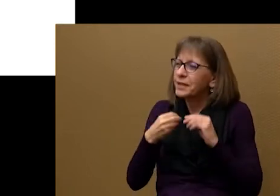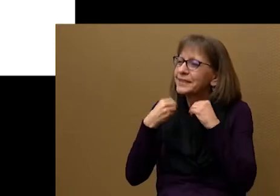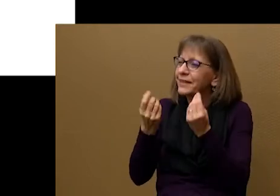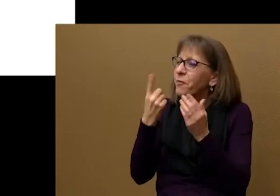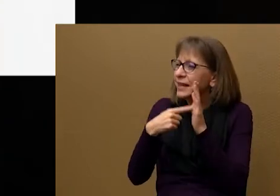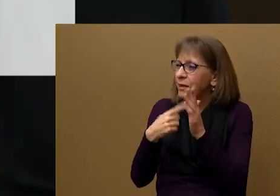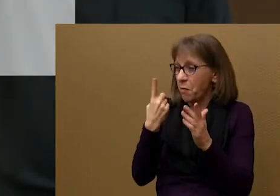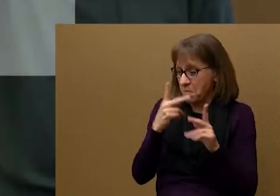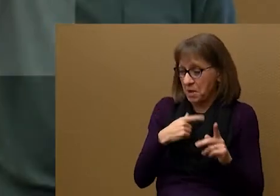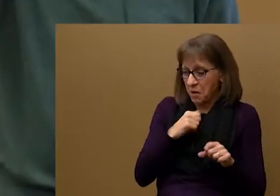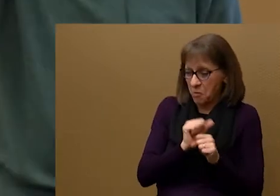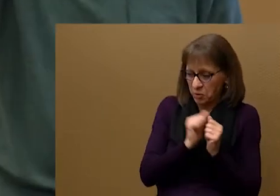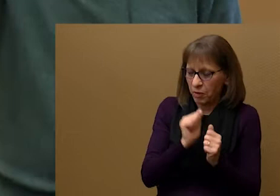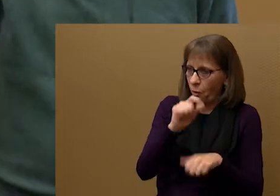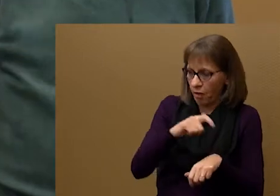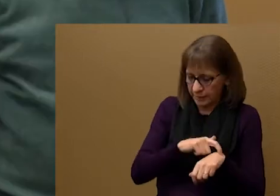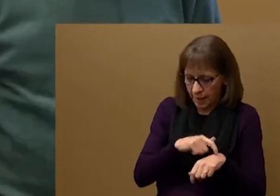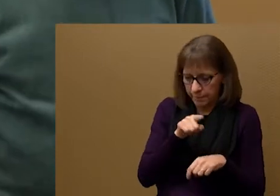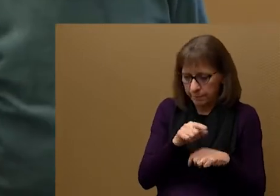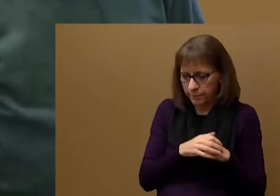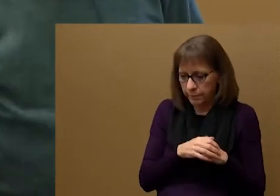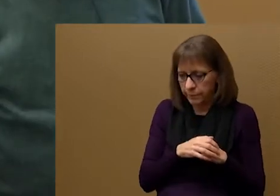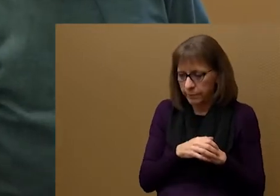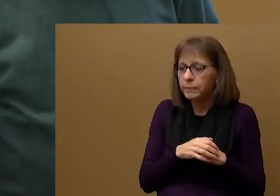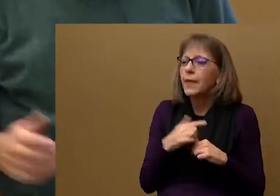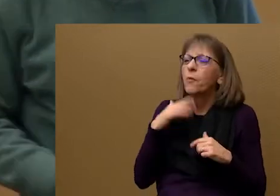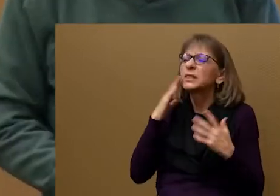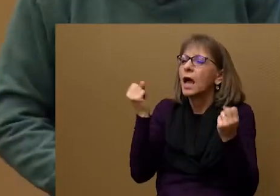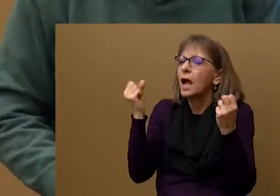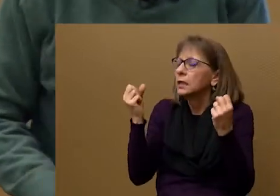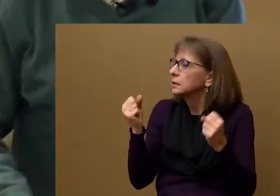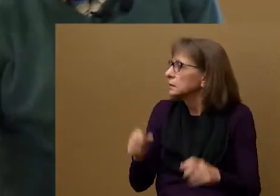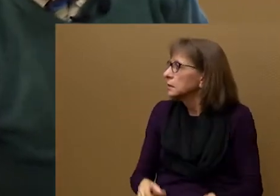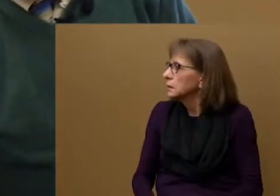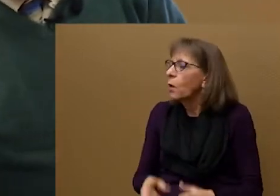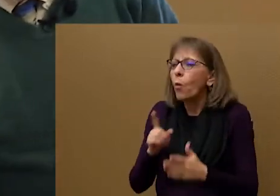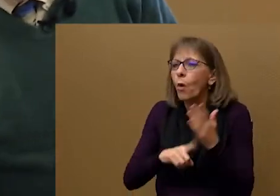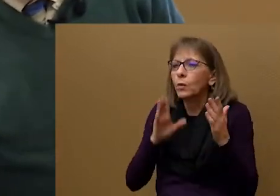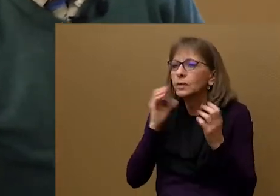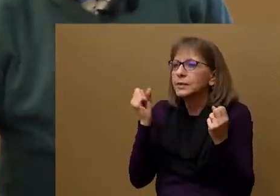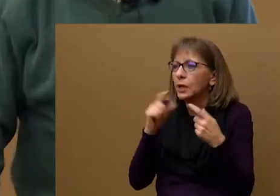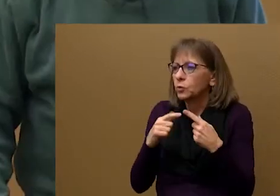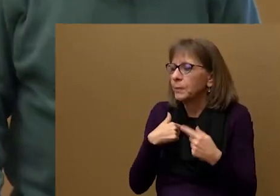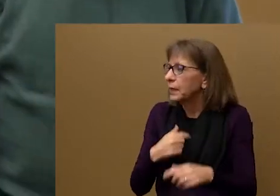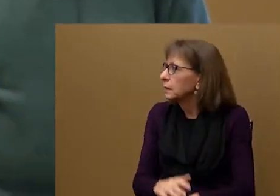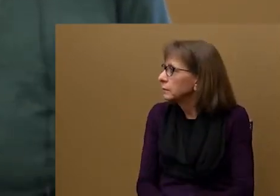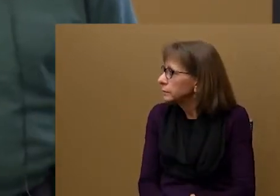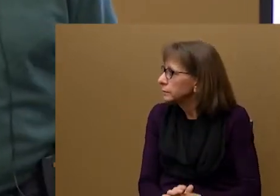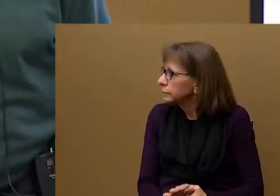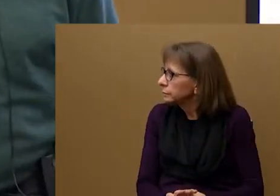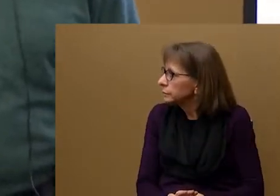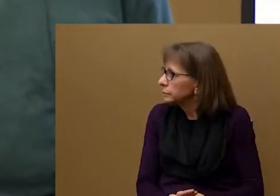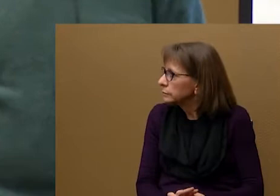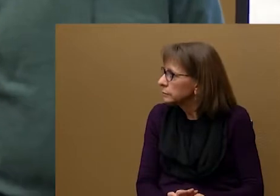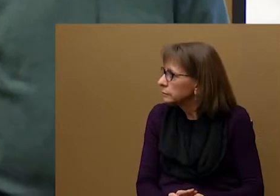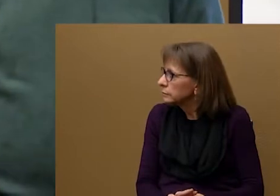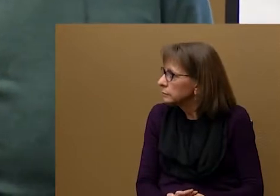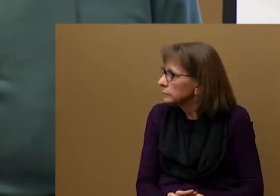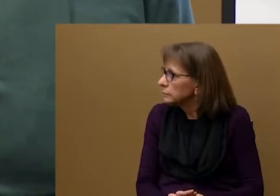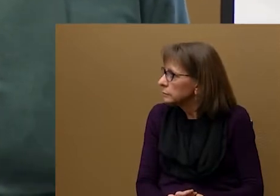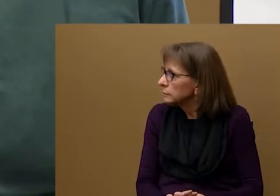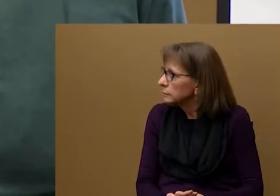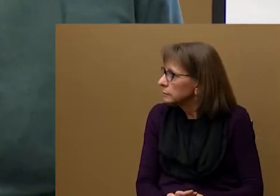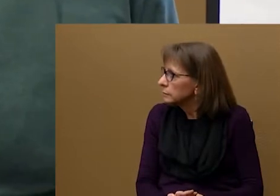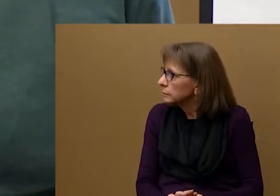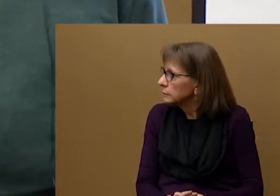about. Well, I always give this example of one person I worked with all the time. I'm going to sign what he would sign to me all the time.